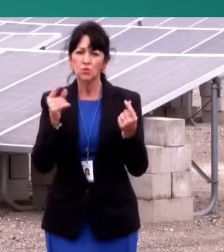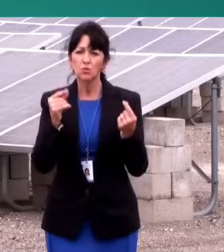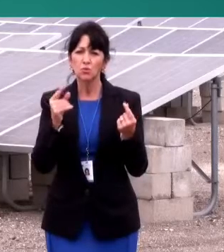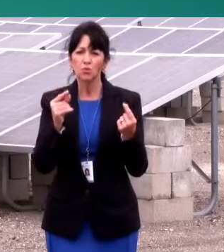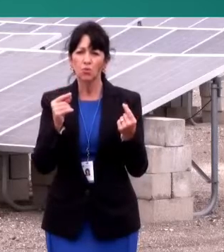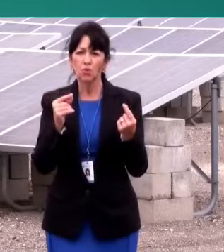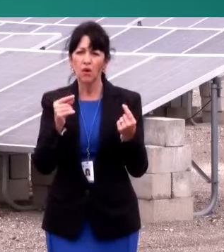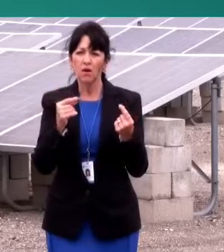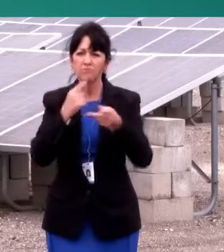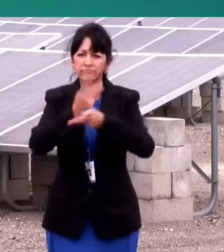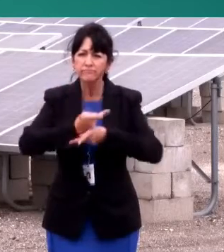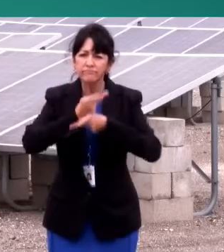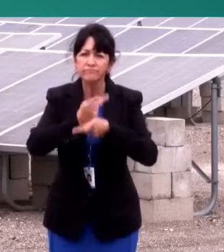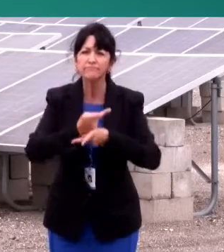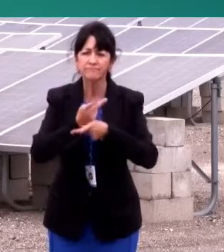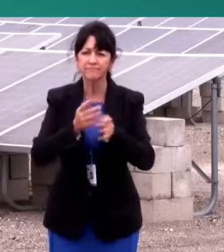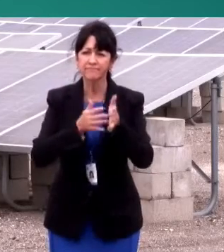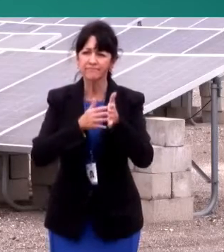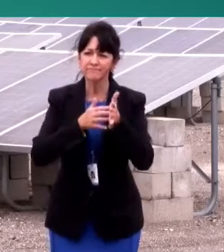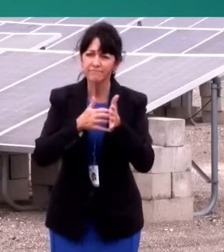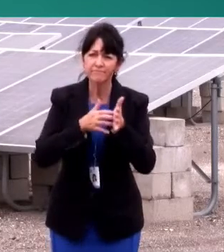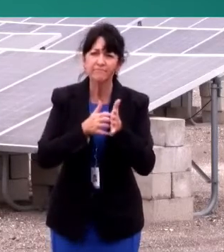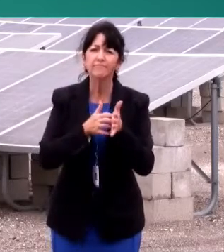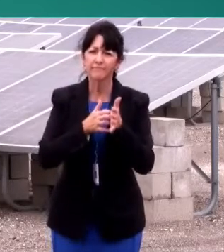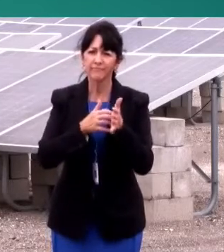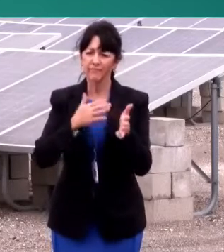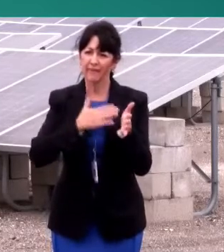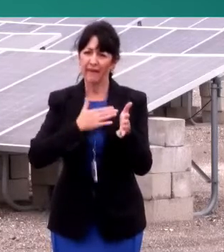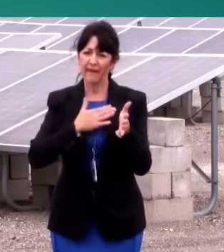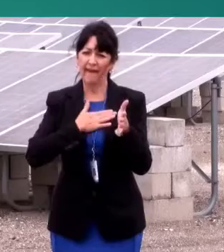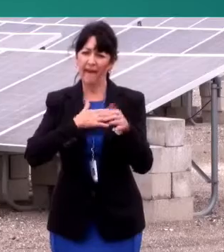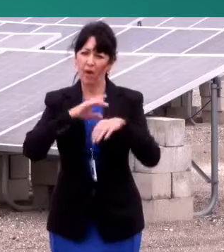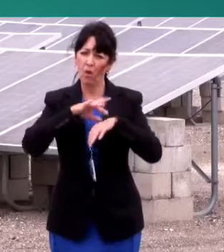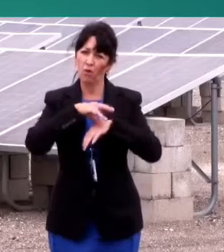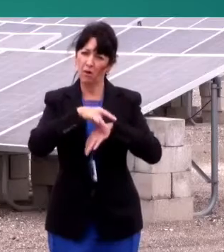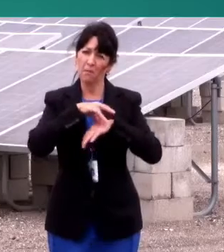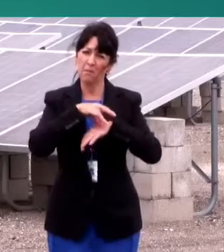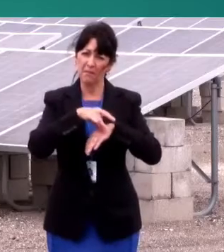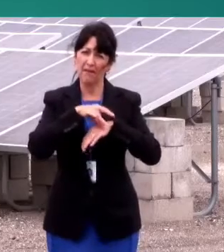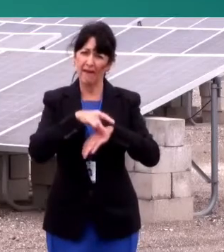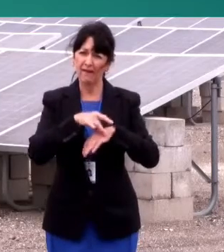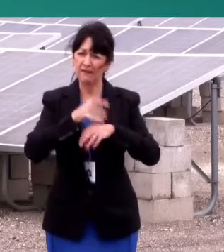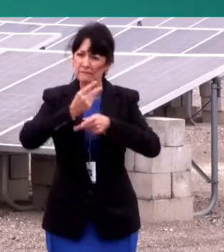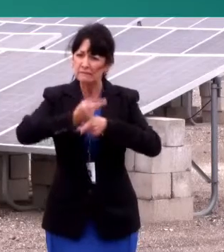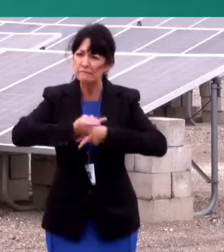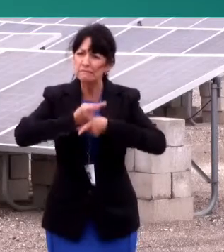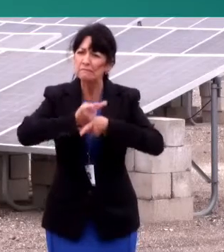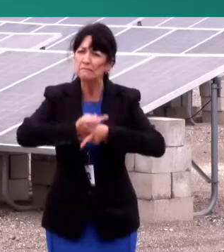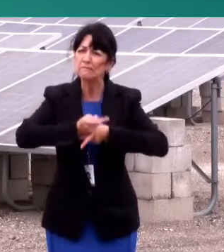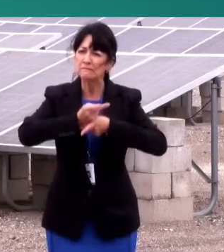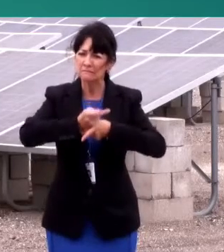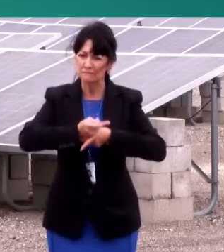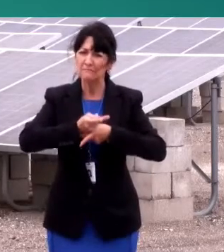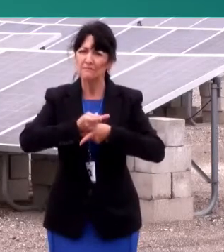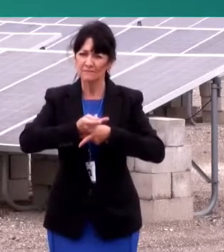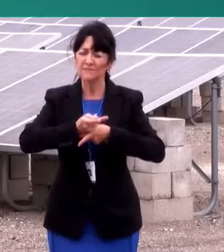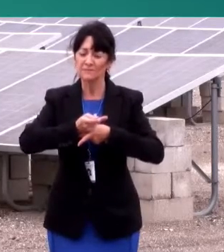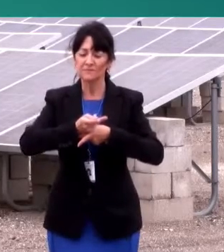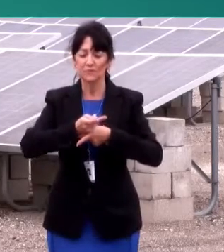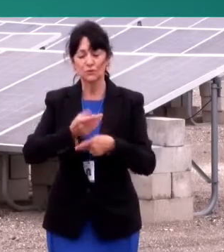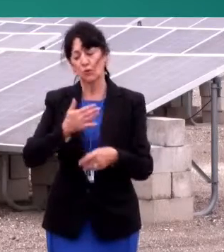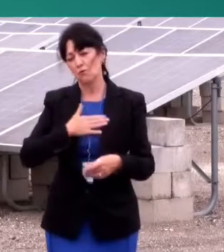me recognize how fragile our planet is and the threats that we all face. So it's really my distinct